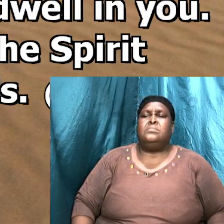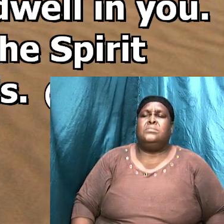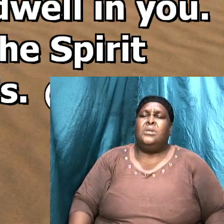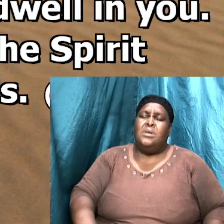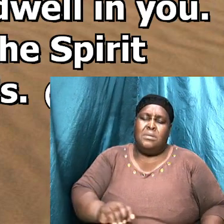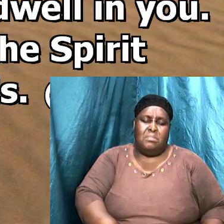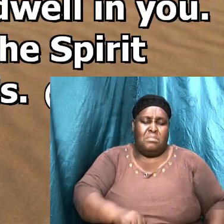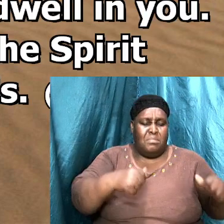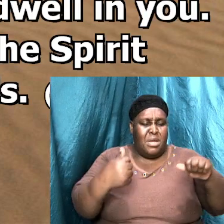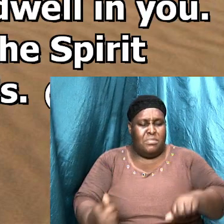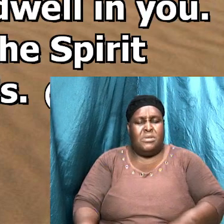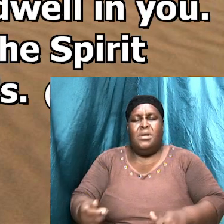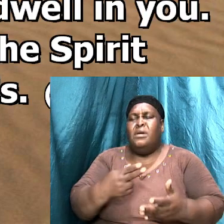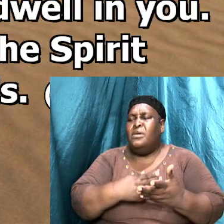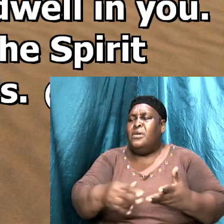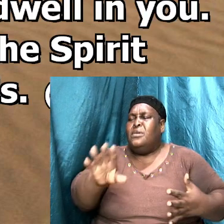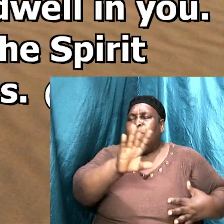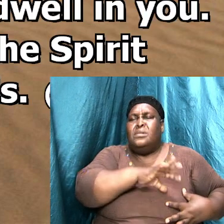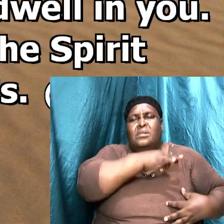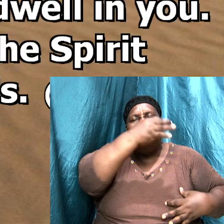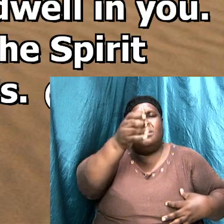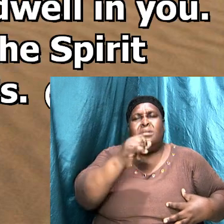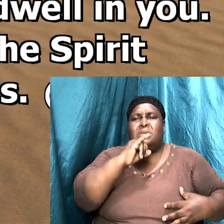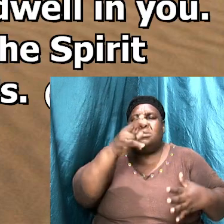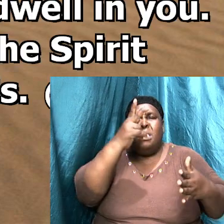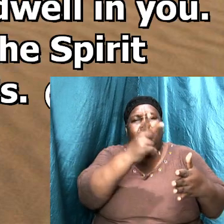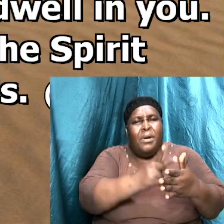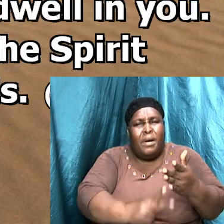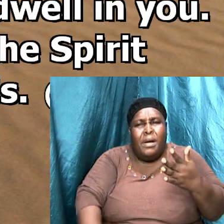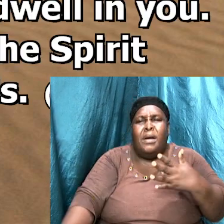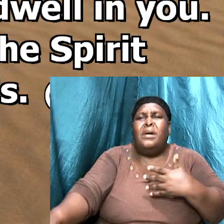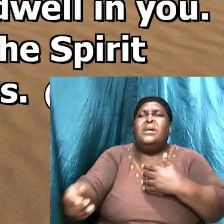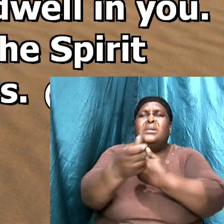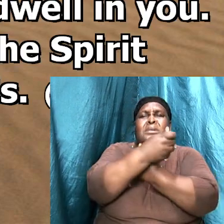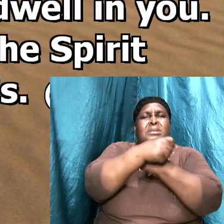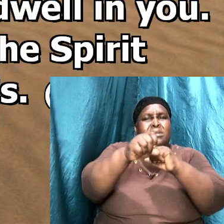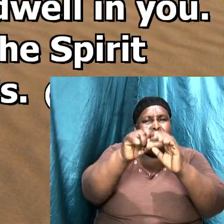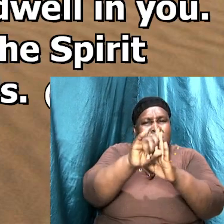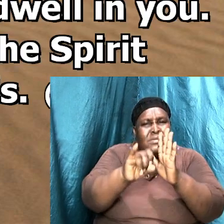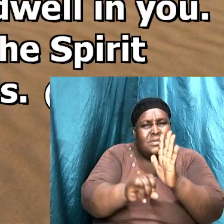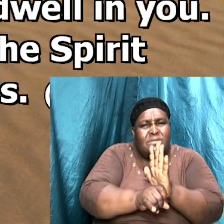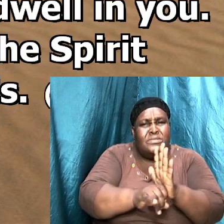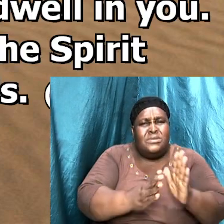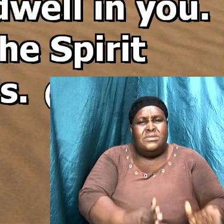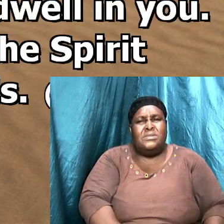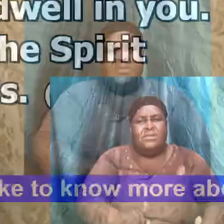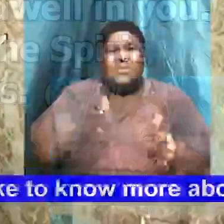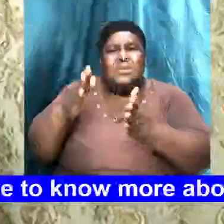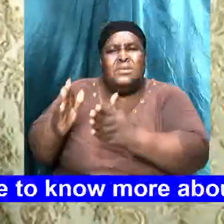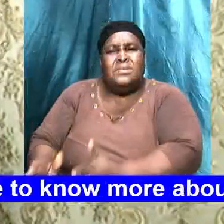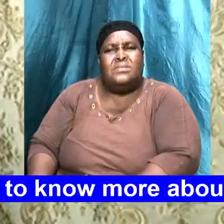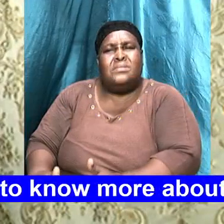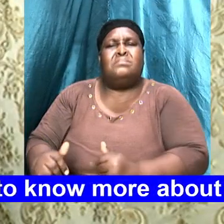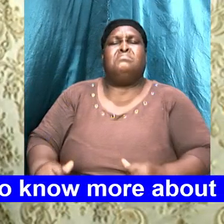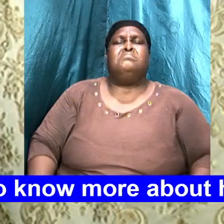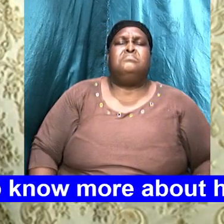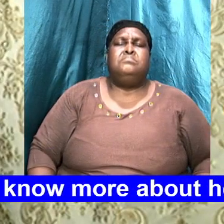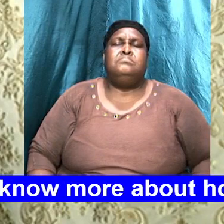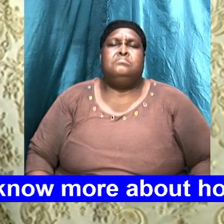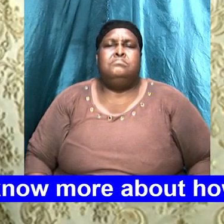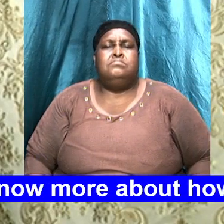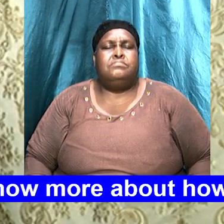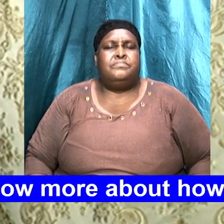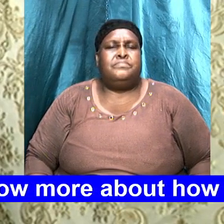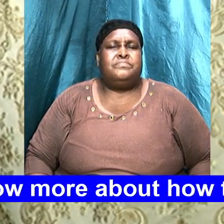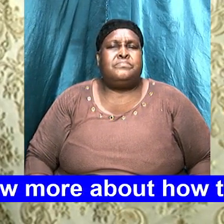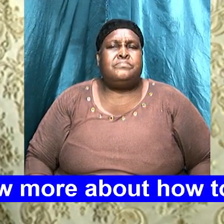Baptism of the Holy Spirit is a part of the plan of salvation.